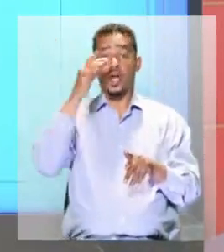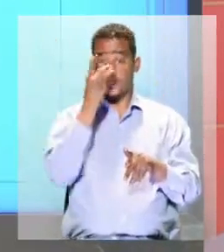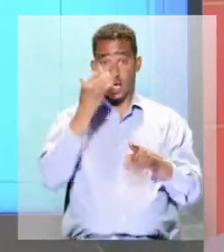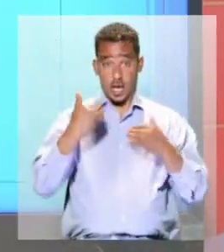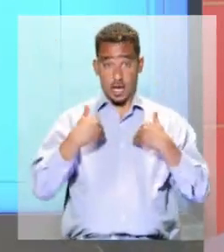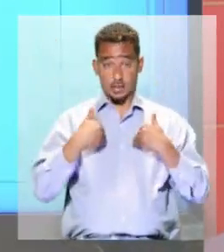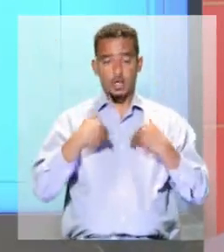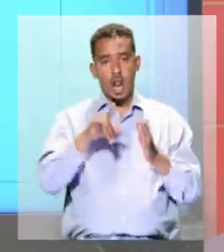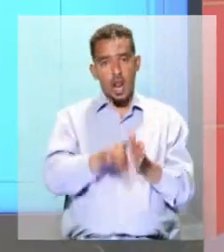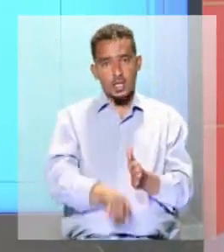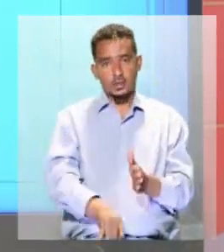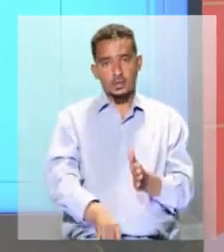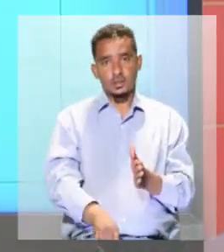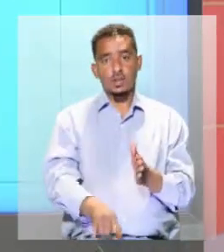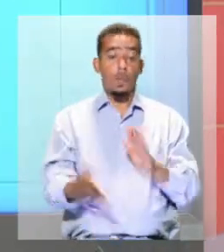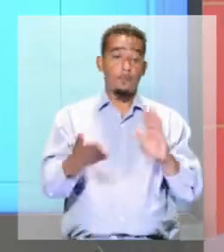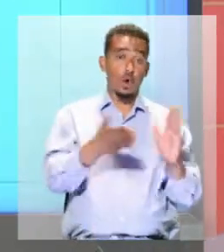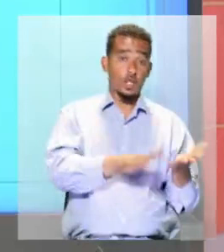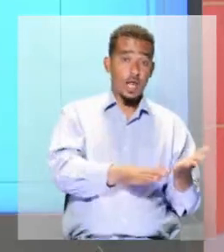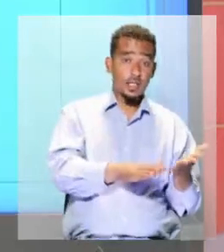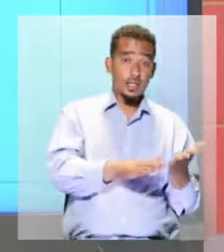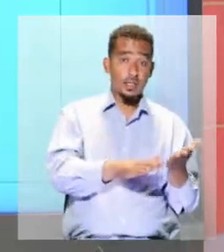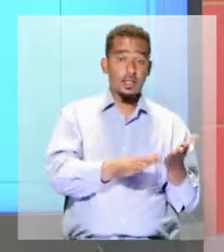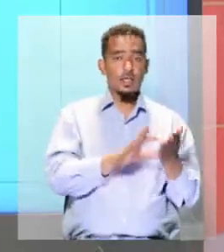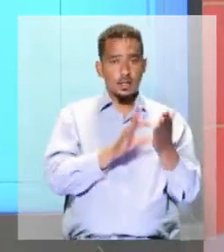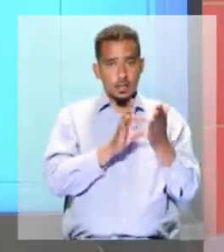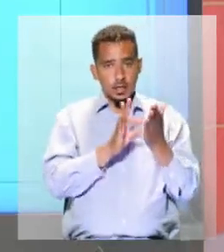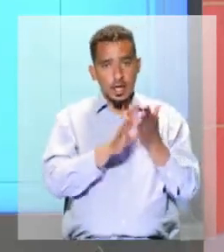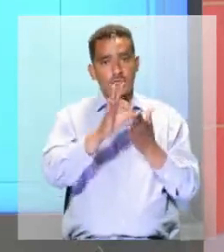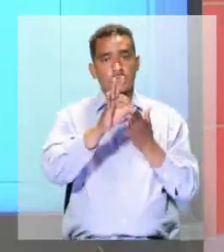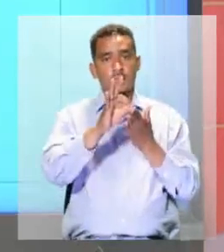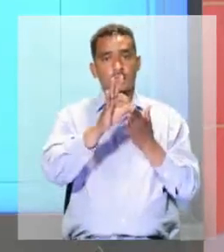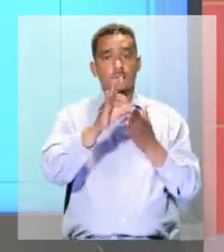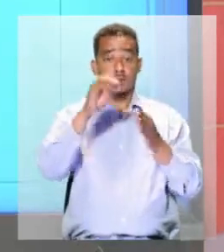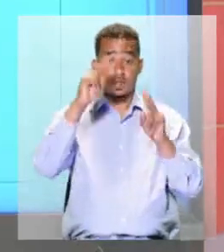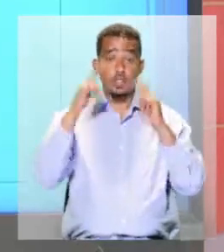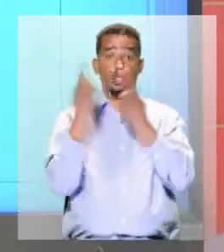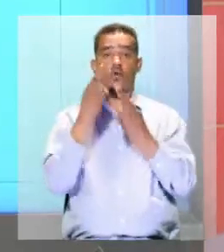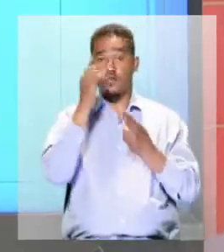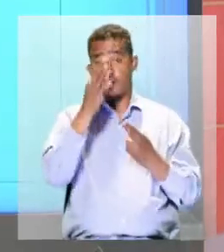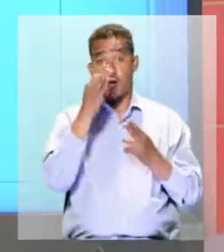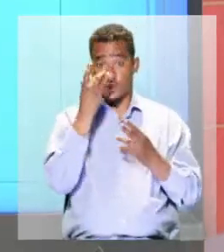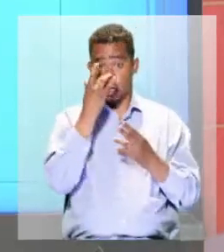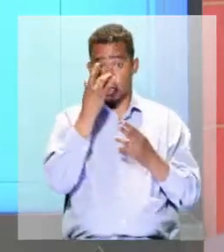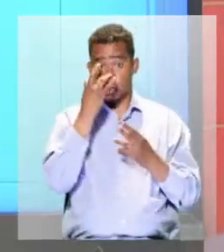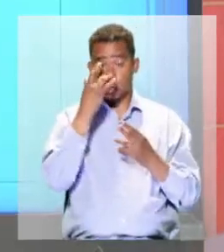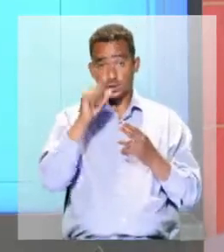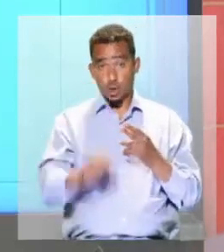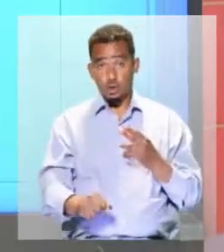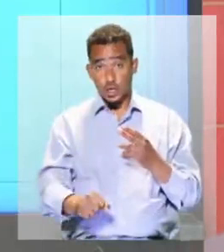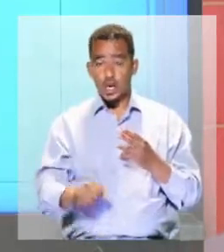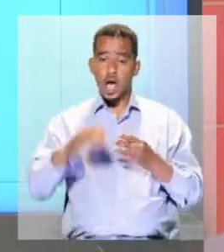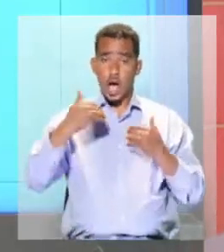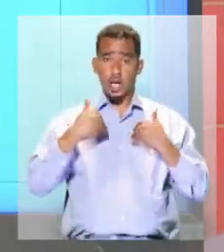has less mortality rate from the region of Africa. Southern Africa has